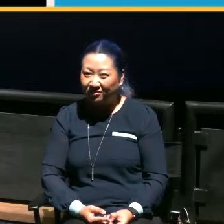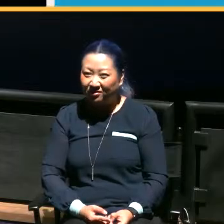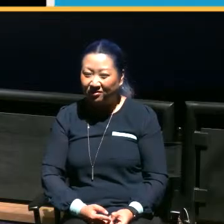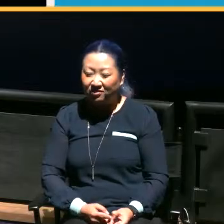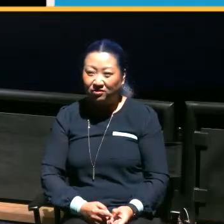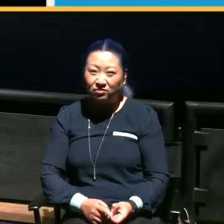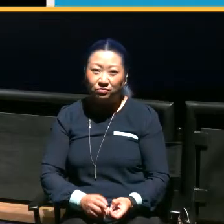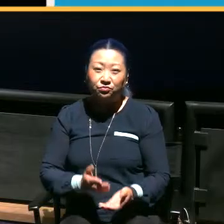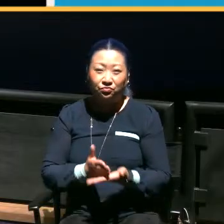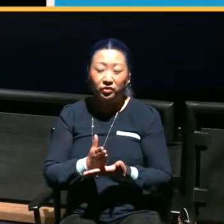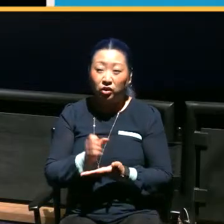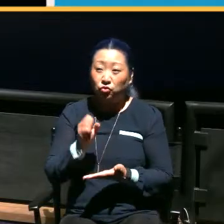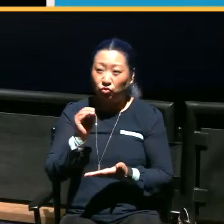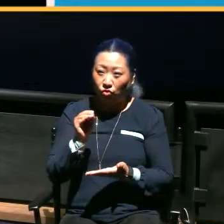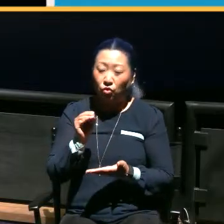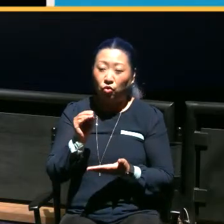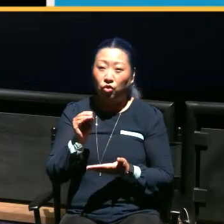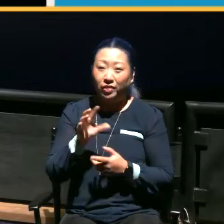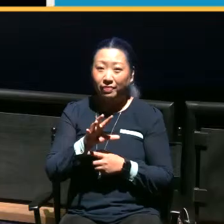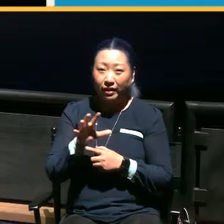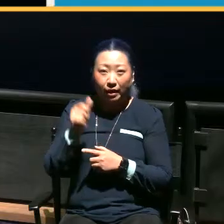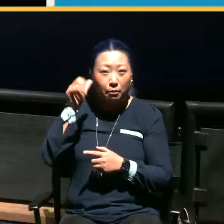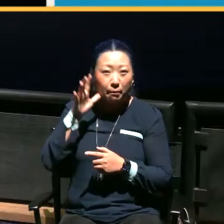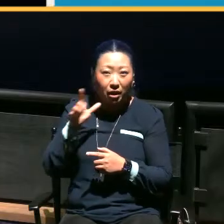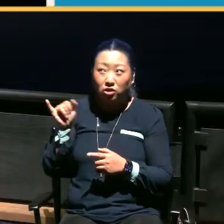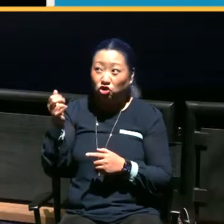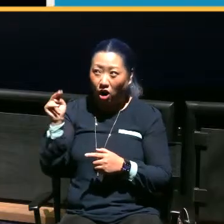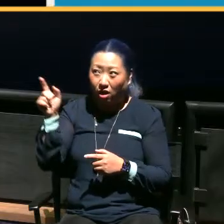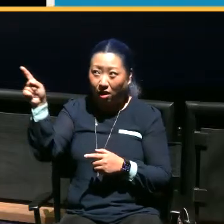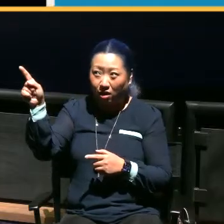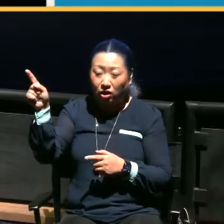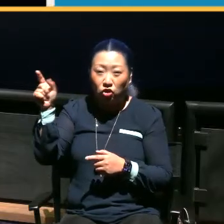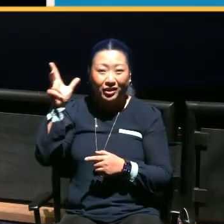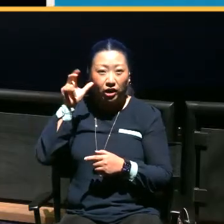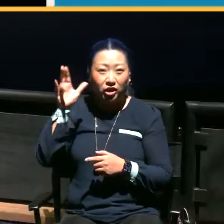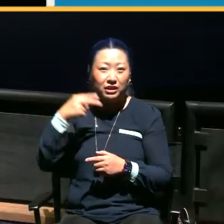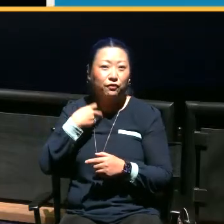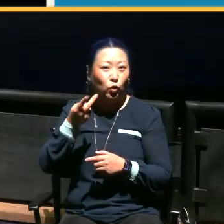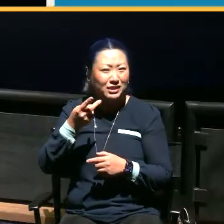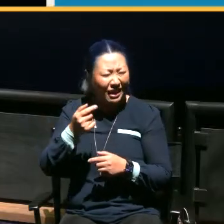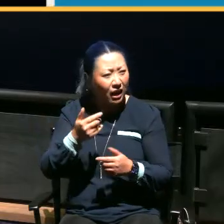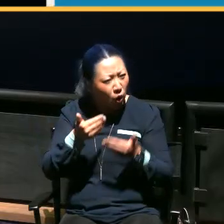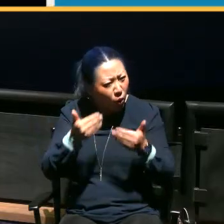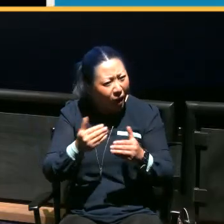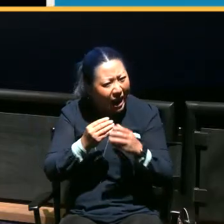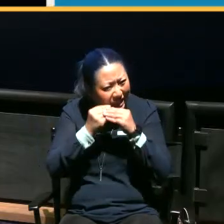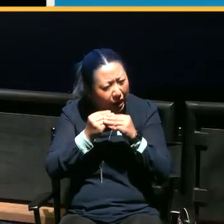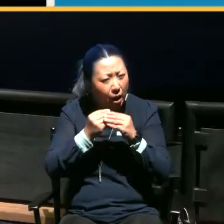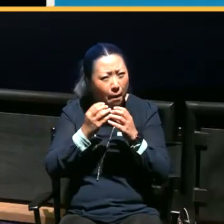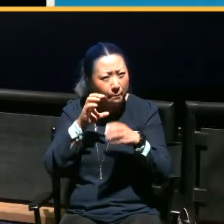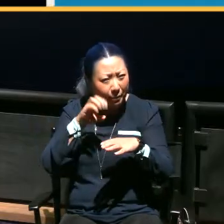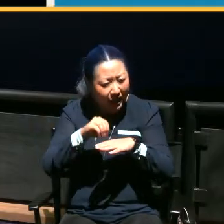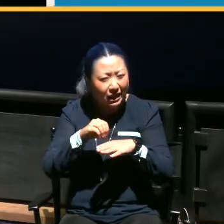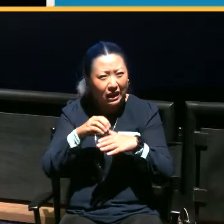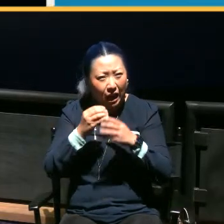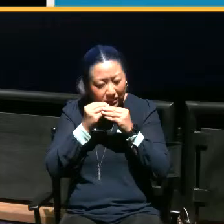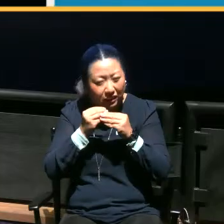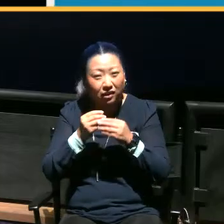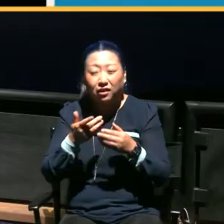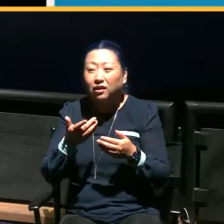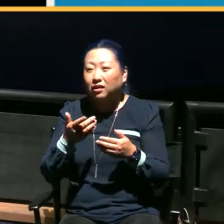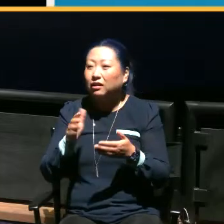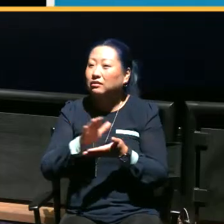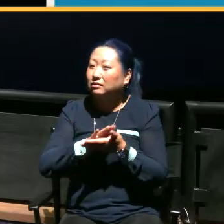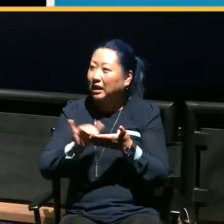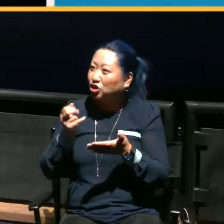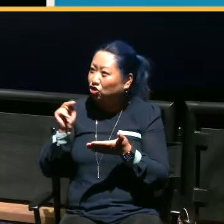All right, so the cameraman on that was John, because you can hear his voice. He says, take a bite. I don't know if that came through you later, but John, that was a